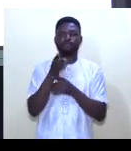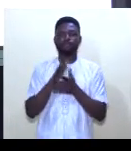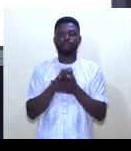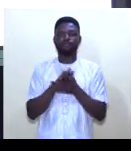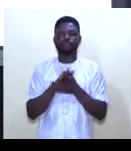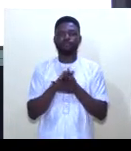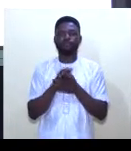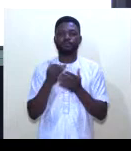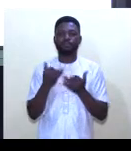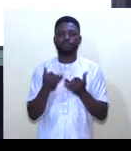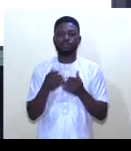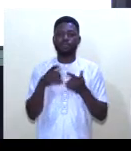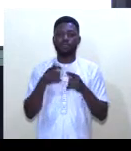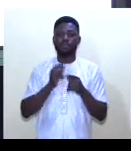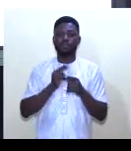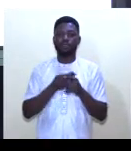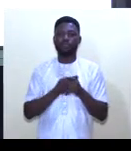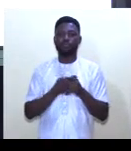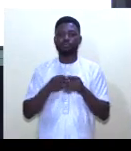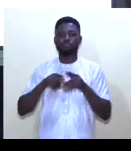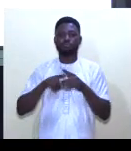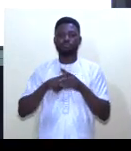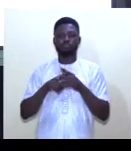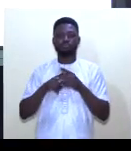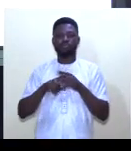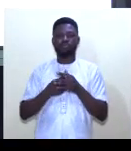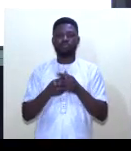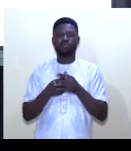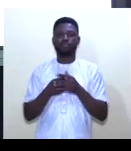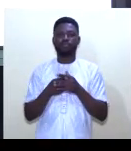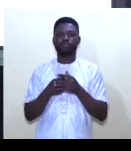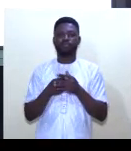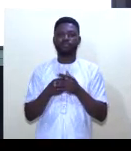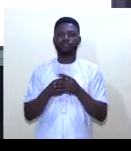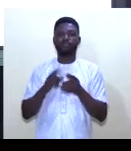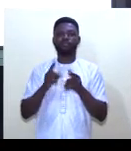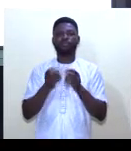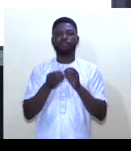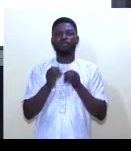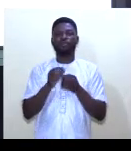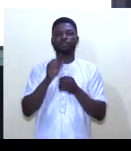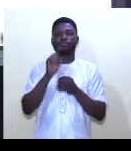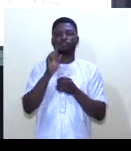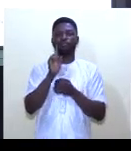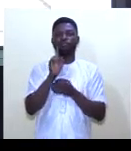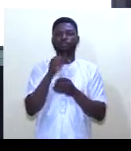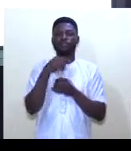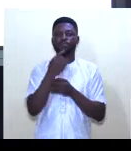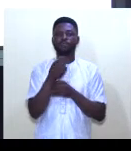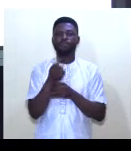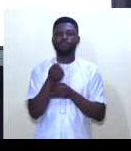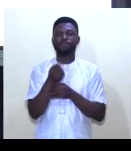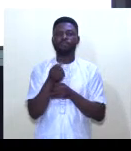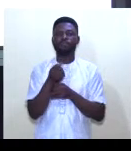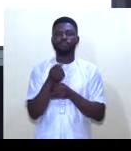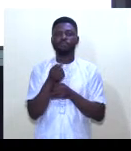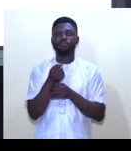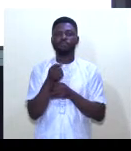from there. So let's just get right into it. First question today